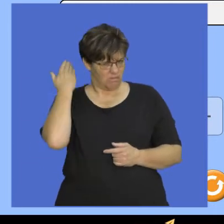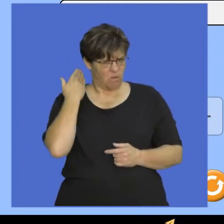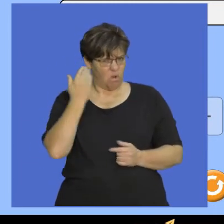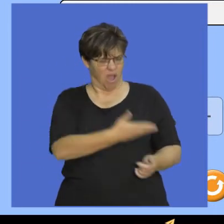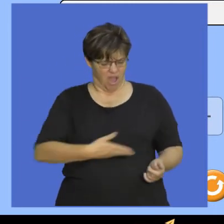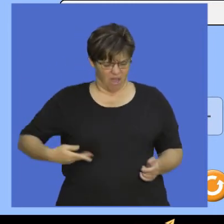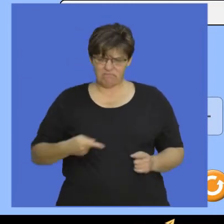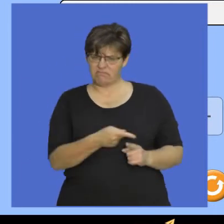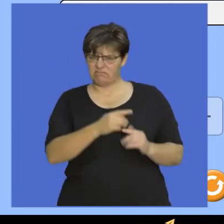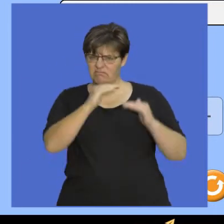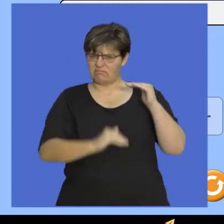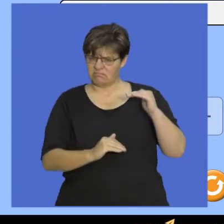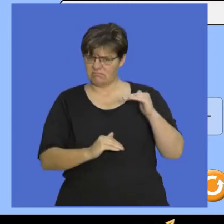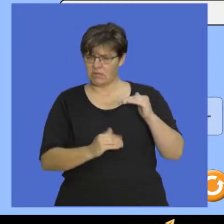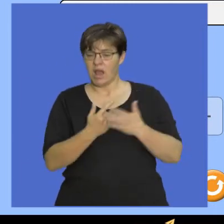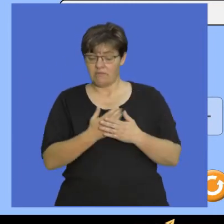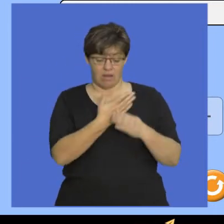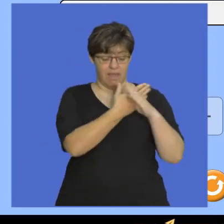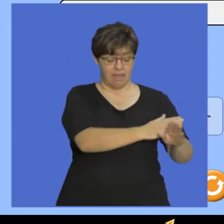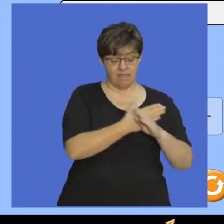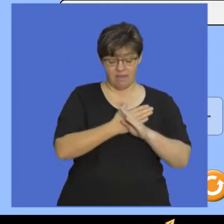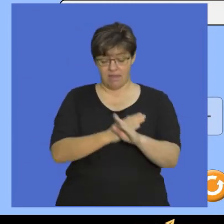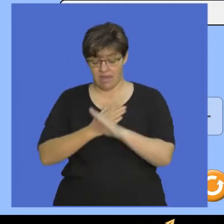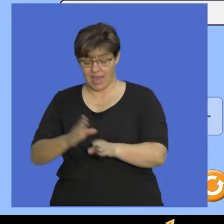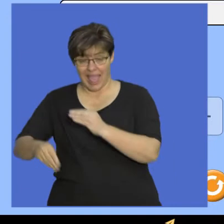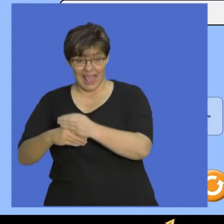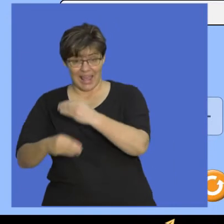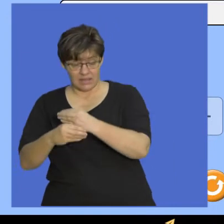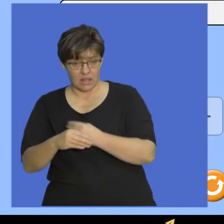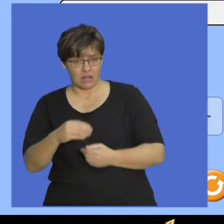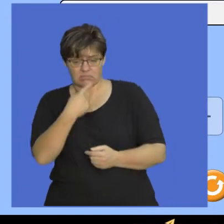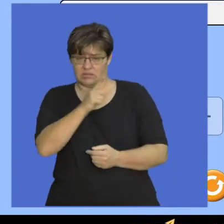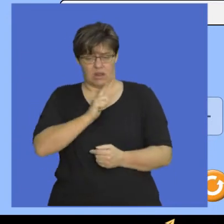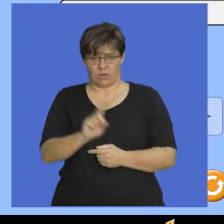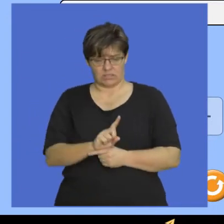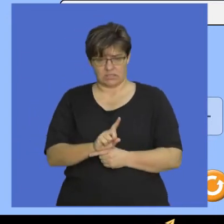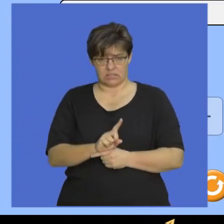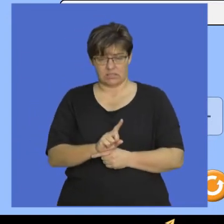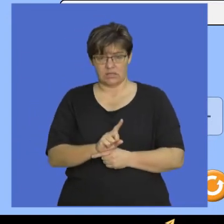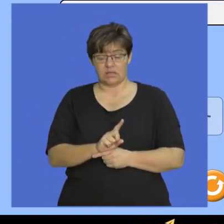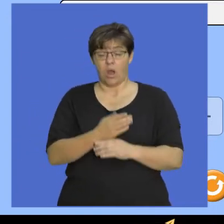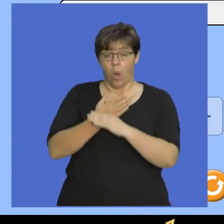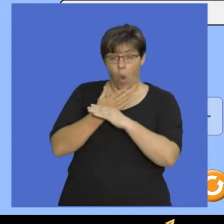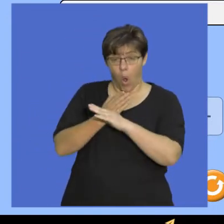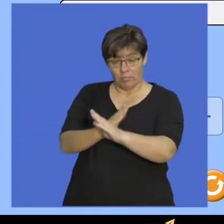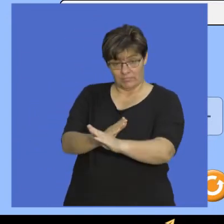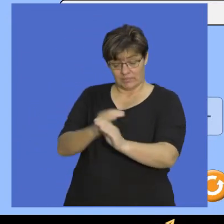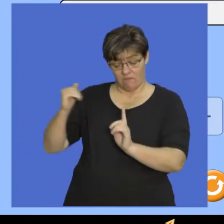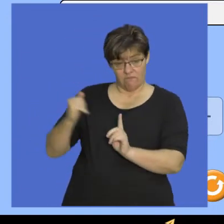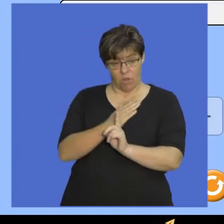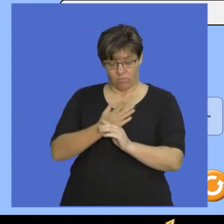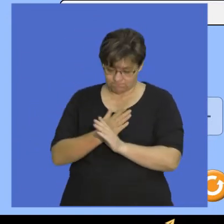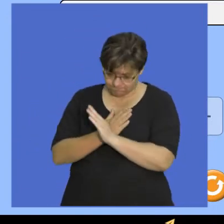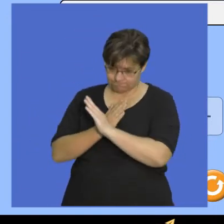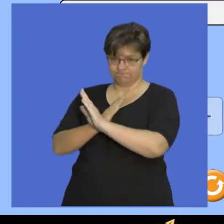half the original. Okay, it means that if we add more resistors in series, what does that tell us? The opposition to the flow of